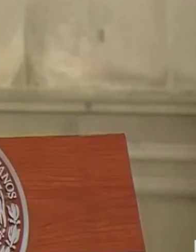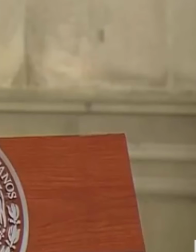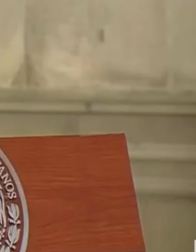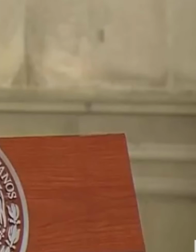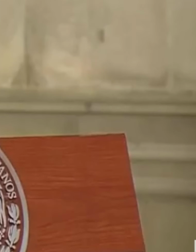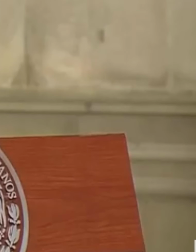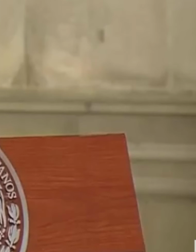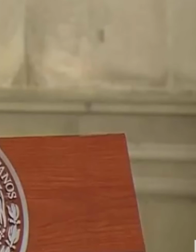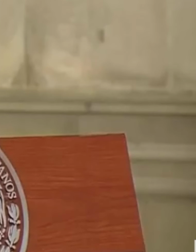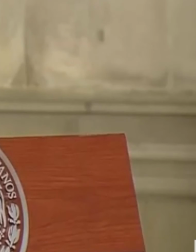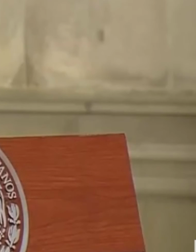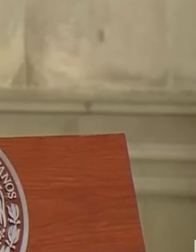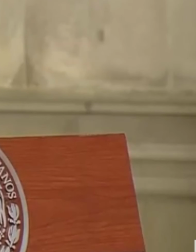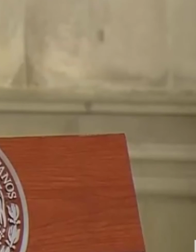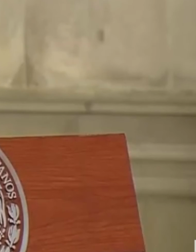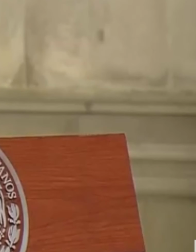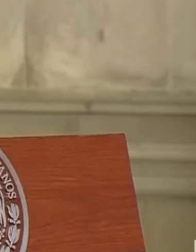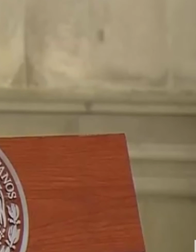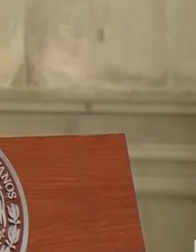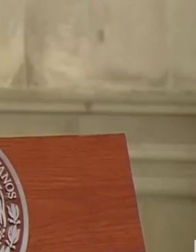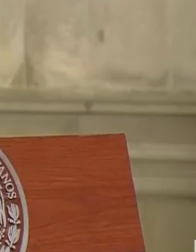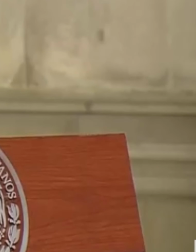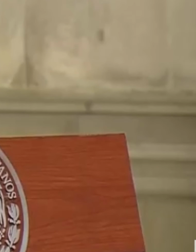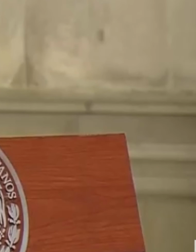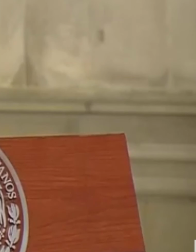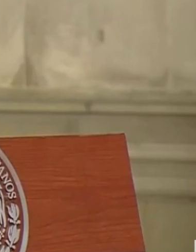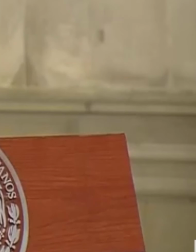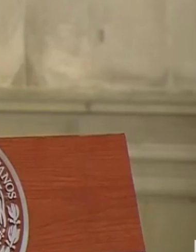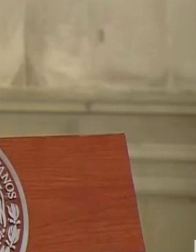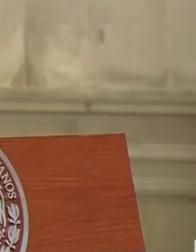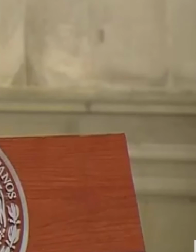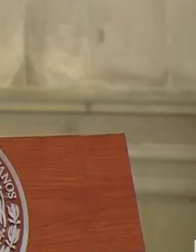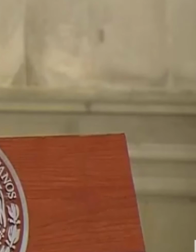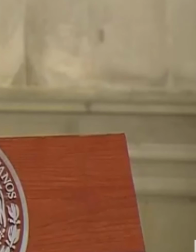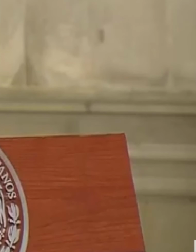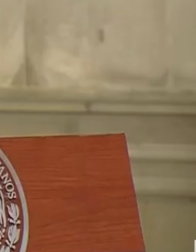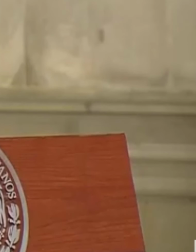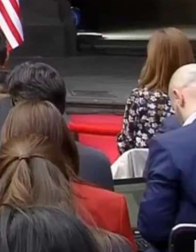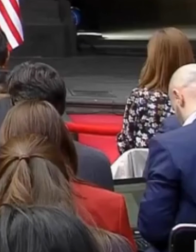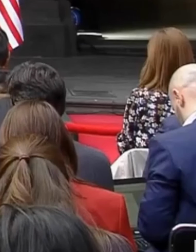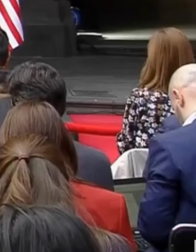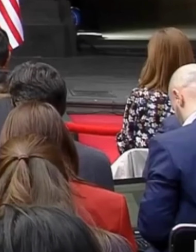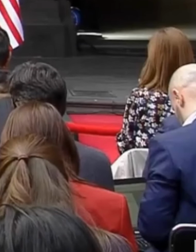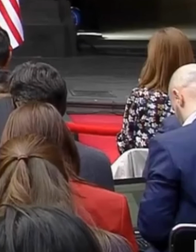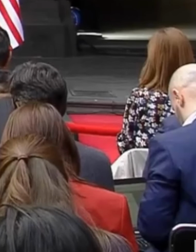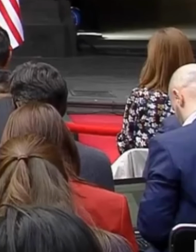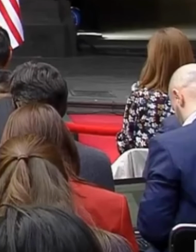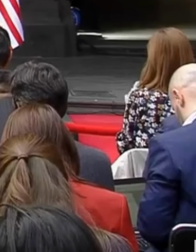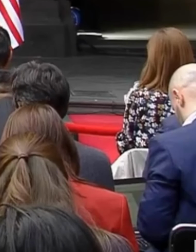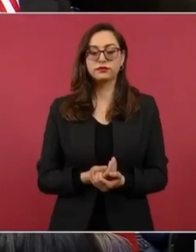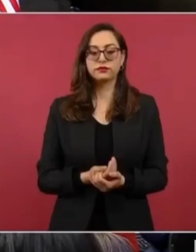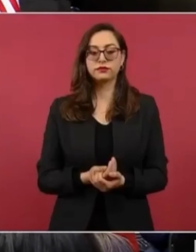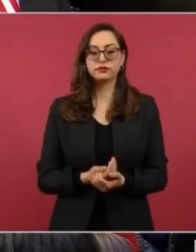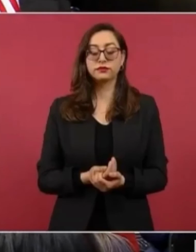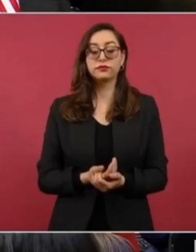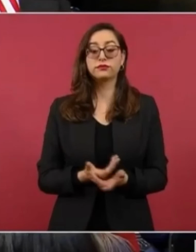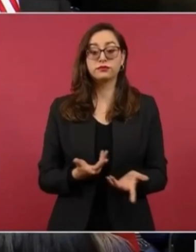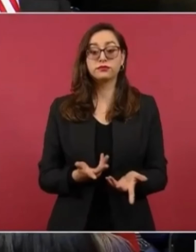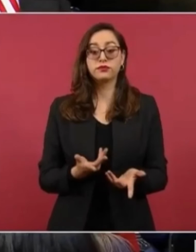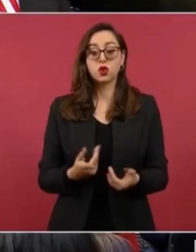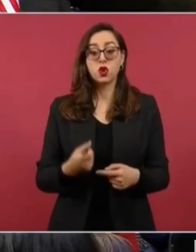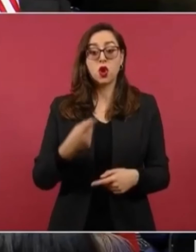Hemos construido una fuerza laboral para el siglo XXI. La prioridad de nuestra agenda compartida hoy es